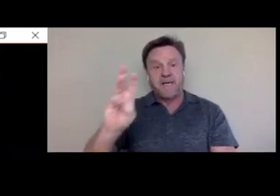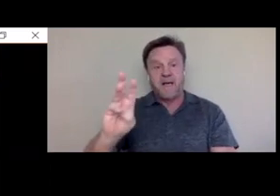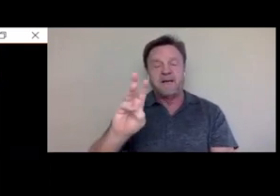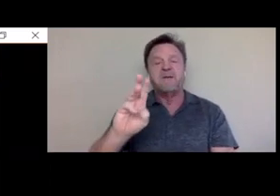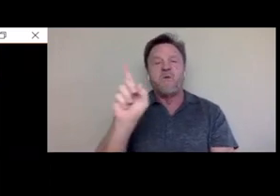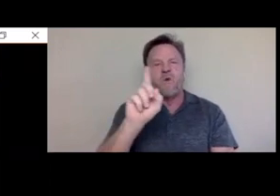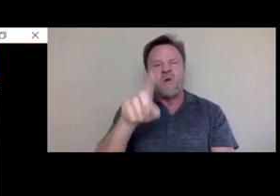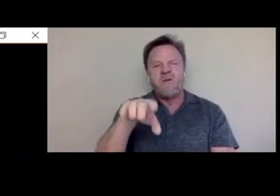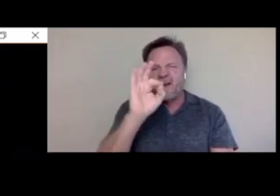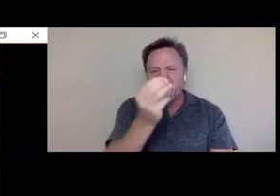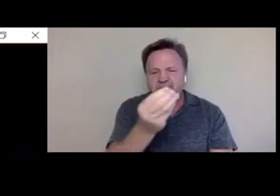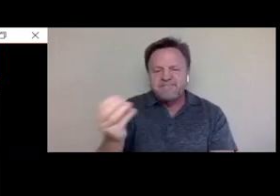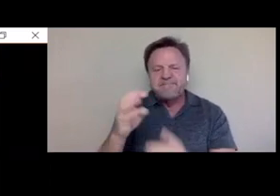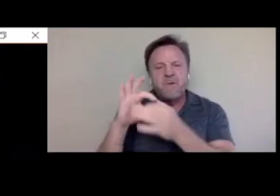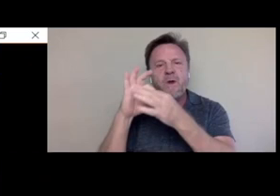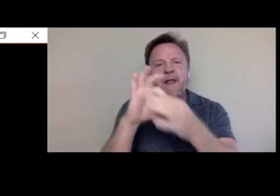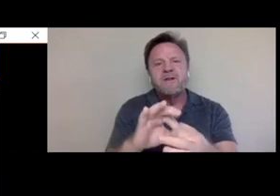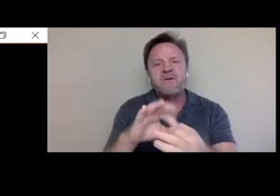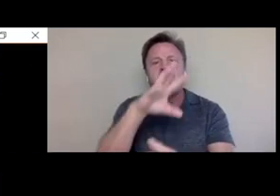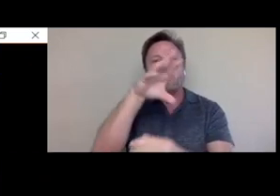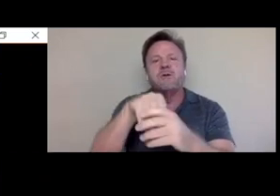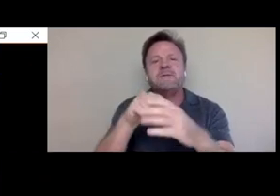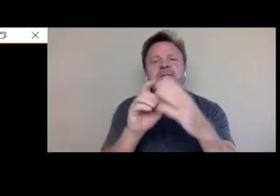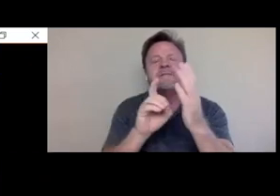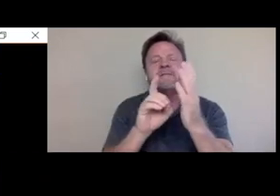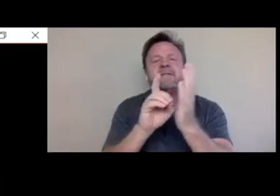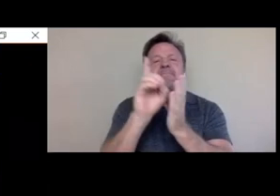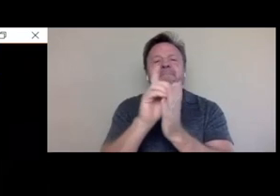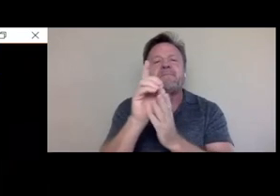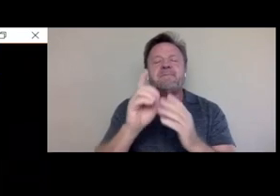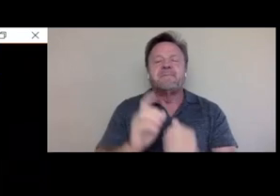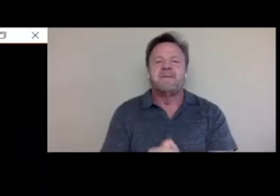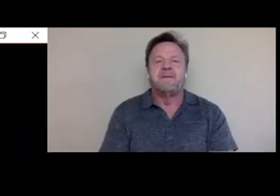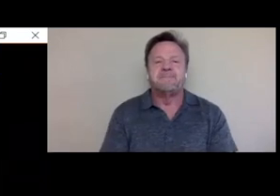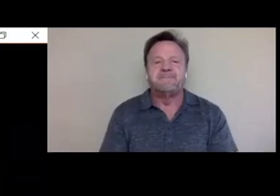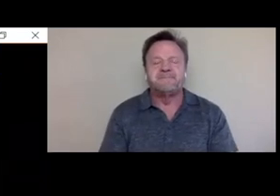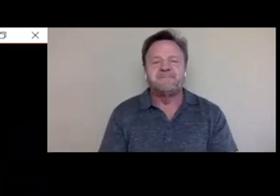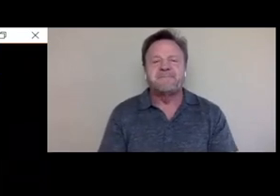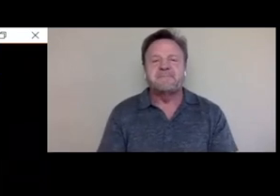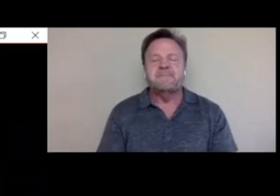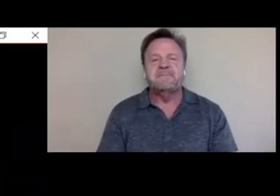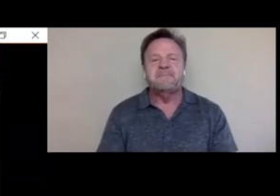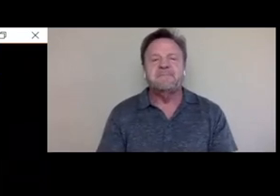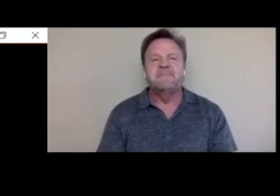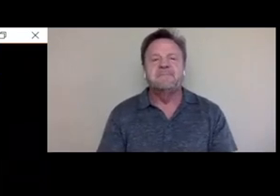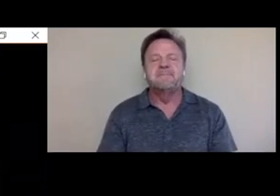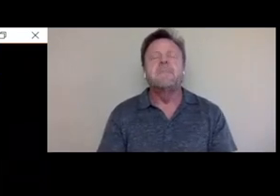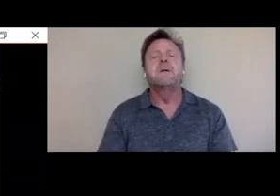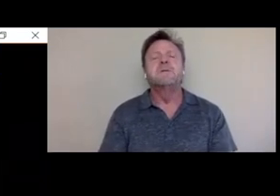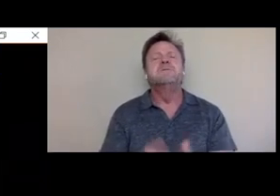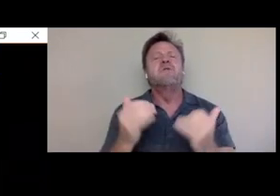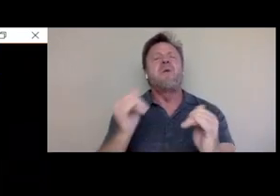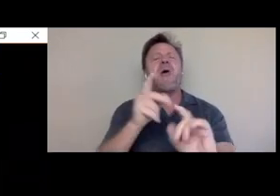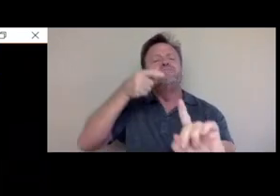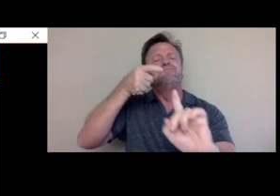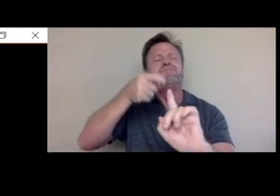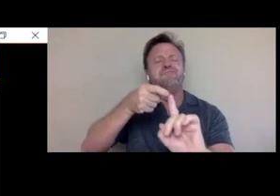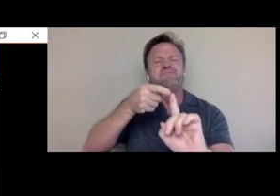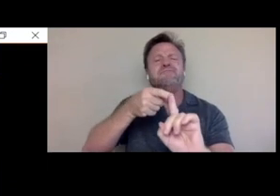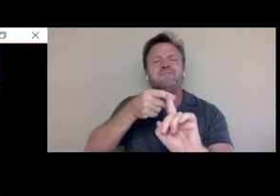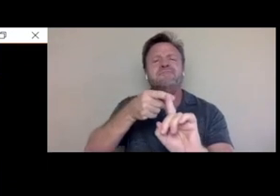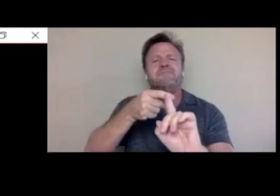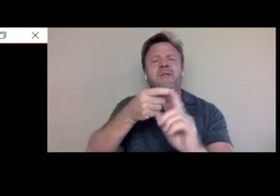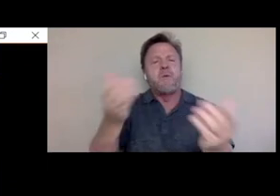material related to inclusive community development. Next slide, please. So let's get to the subject at hand.